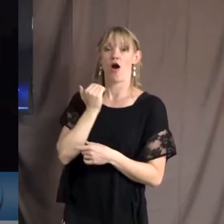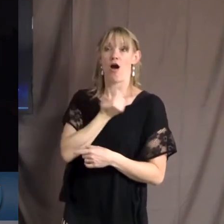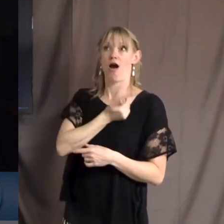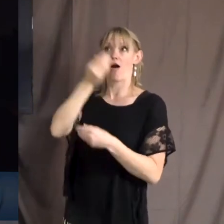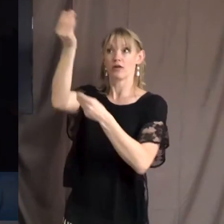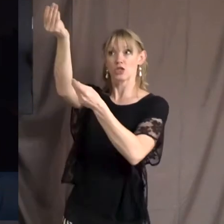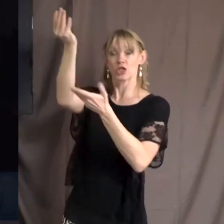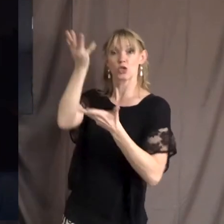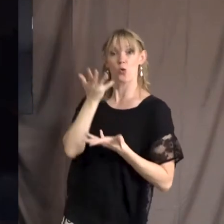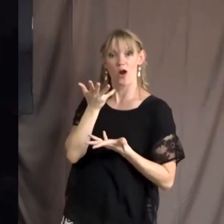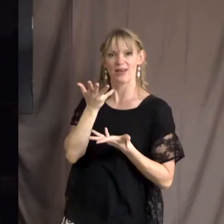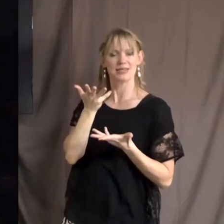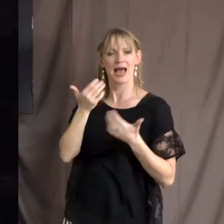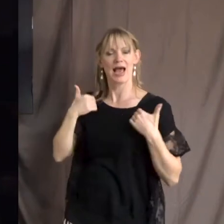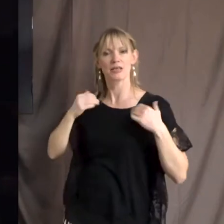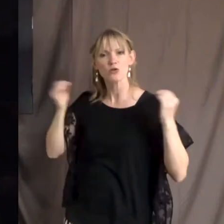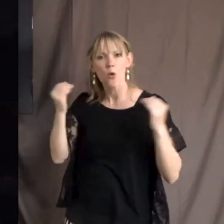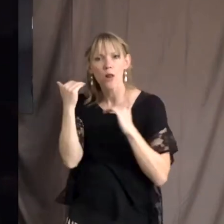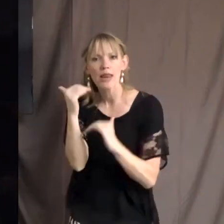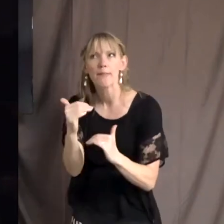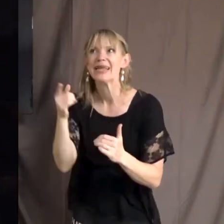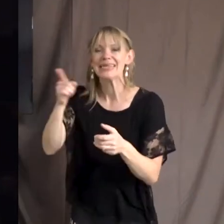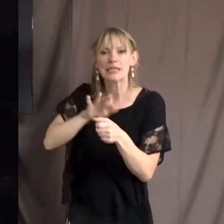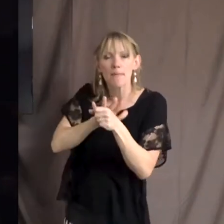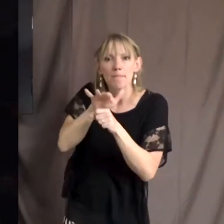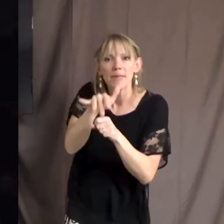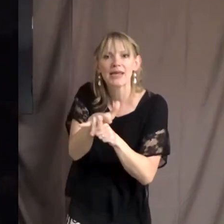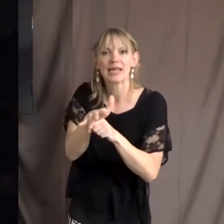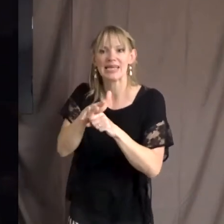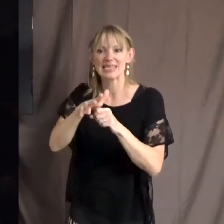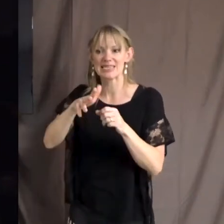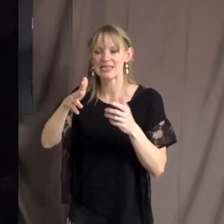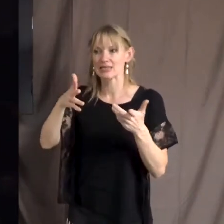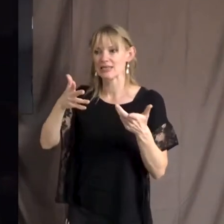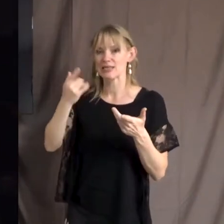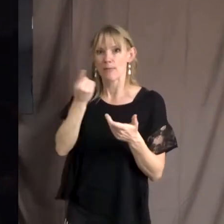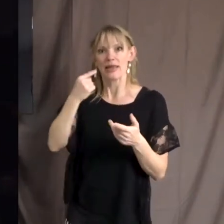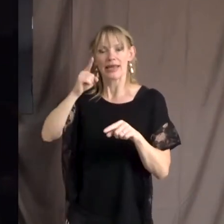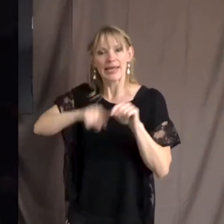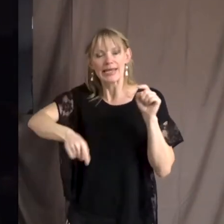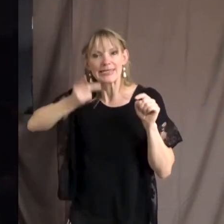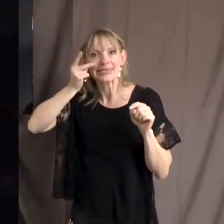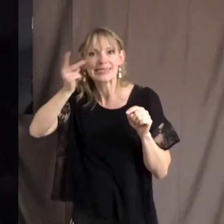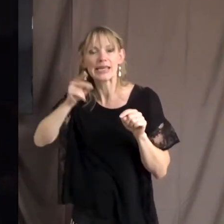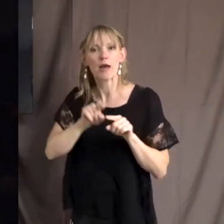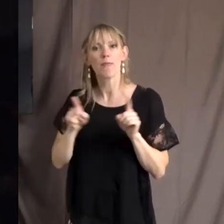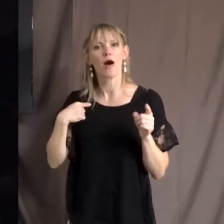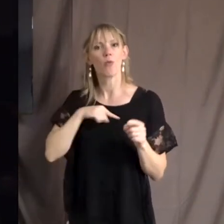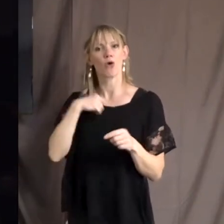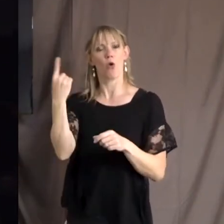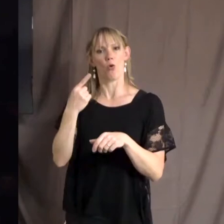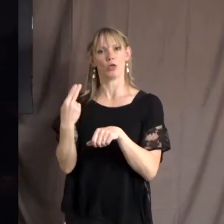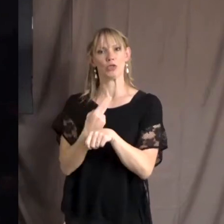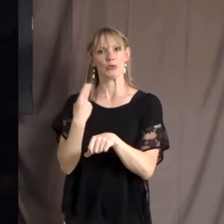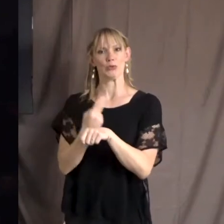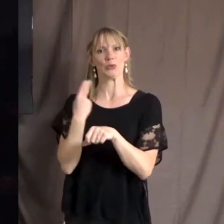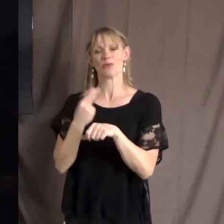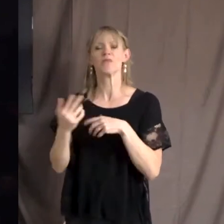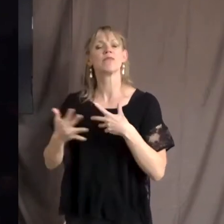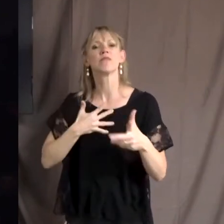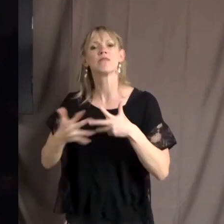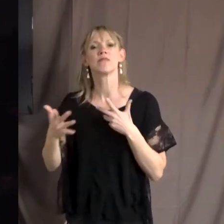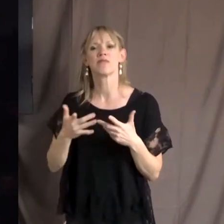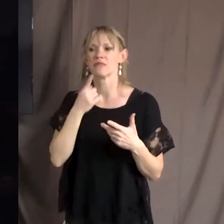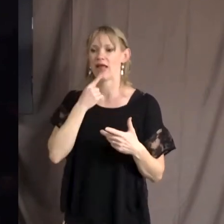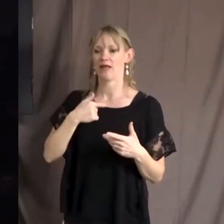is abundant, that our source is this invisible presence that we are constantly utilizing even when we try to tell